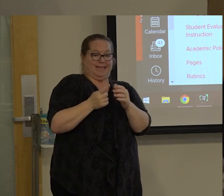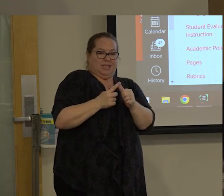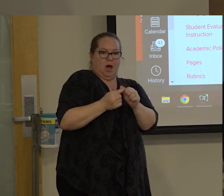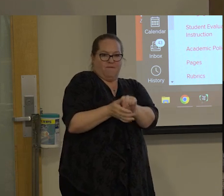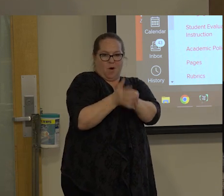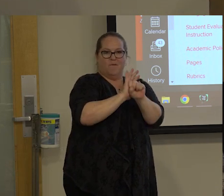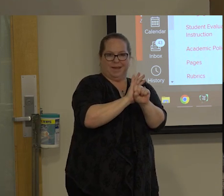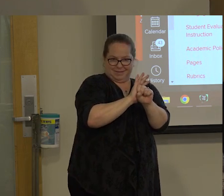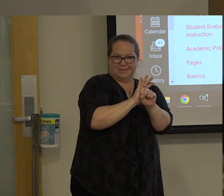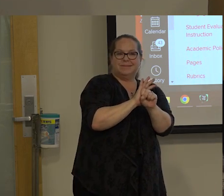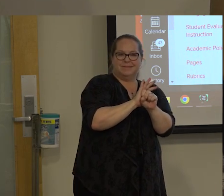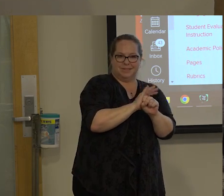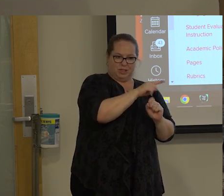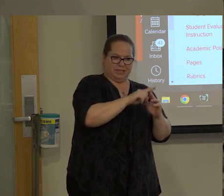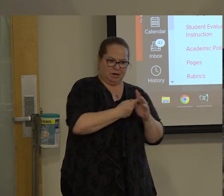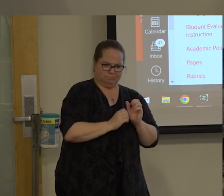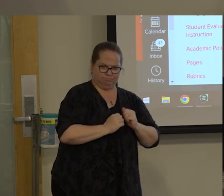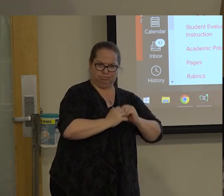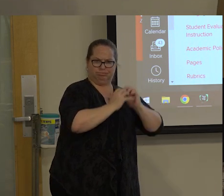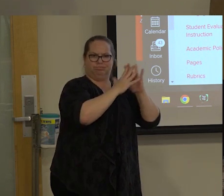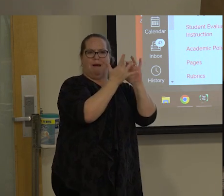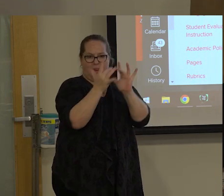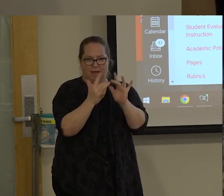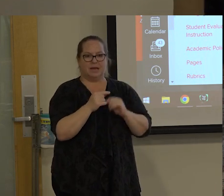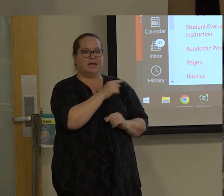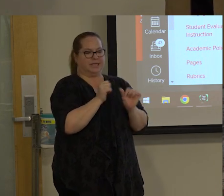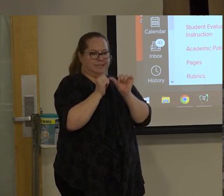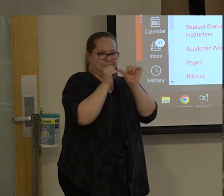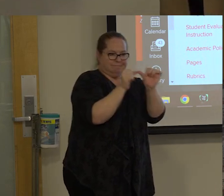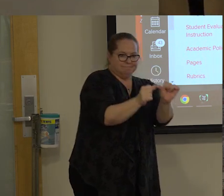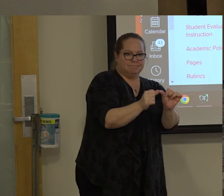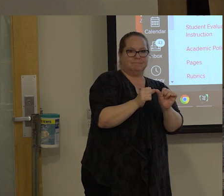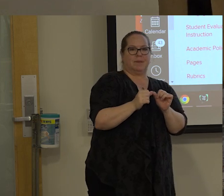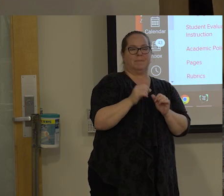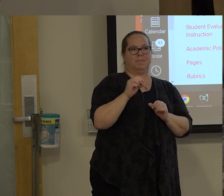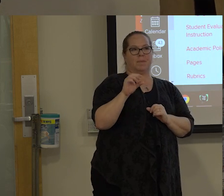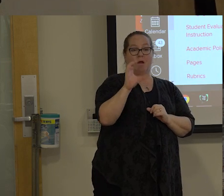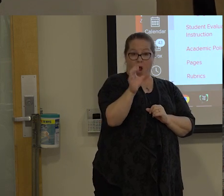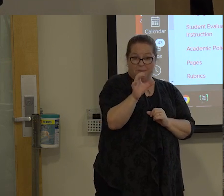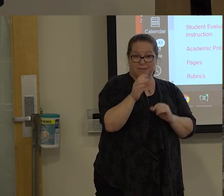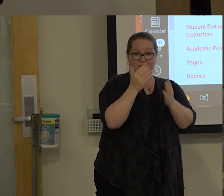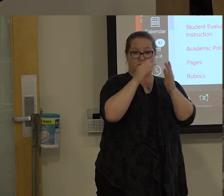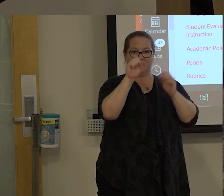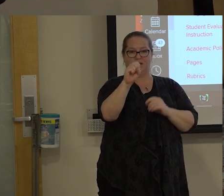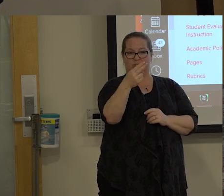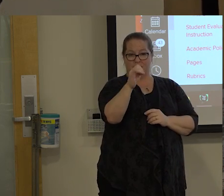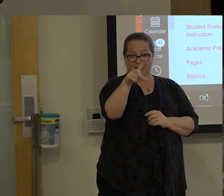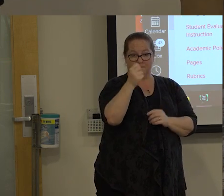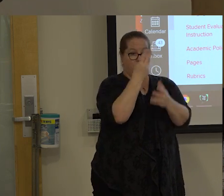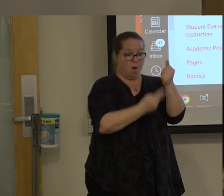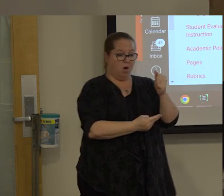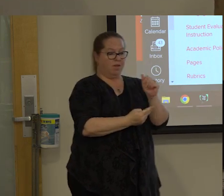of COVID-19. She has since created and maintained Carmen course shells for the in-person and